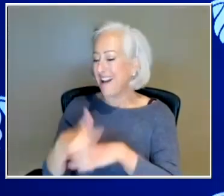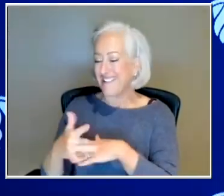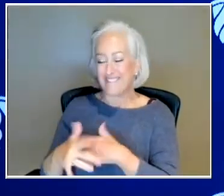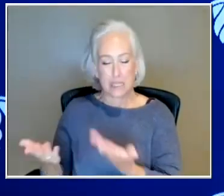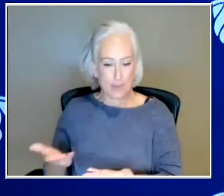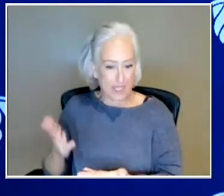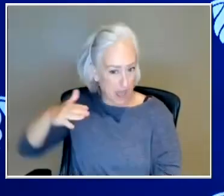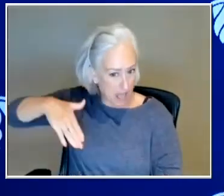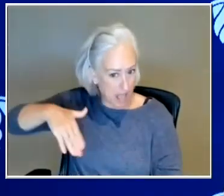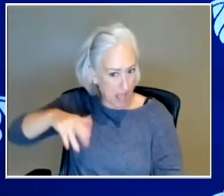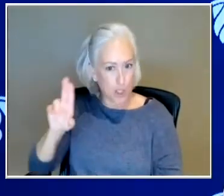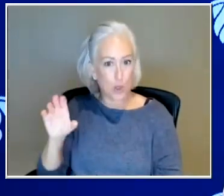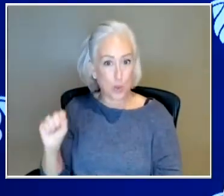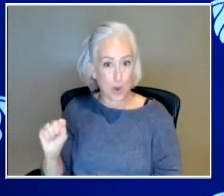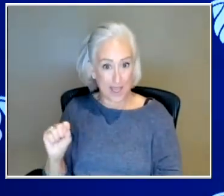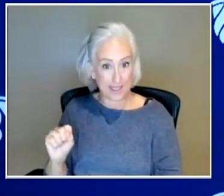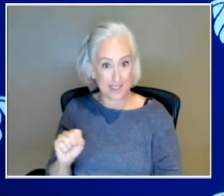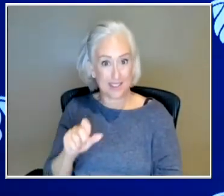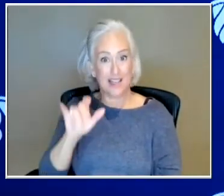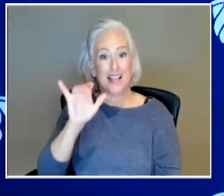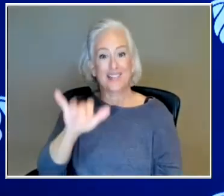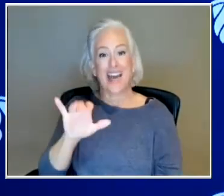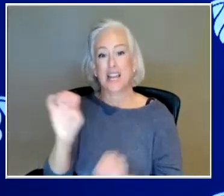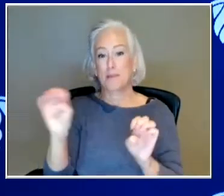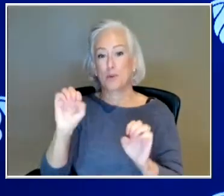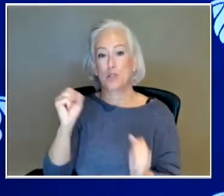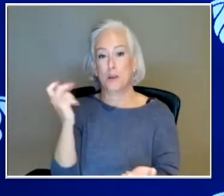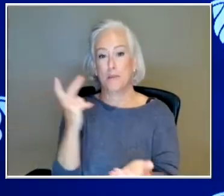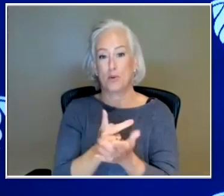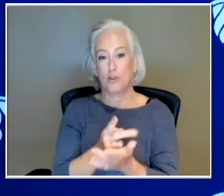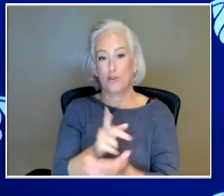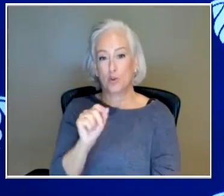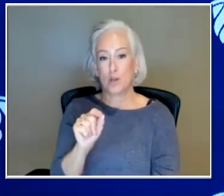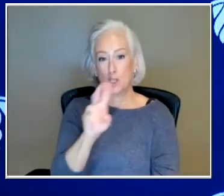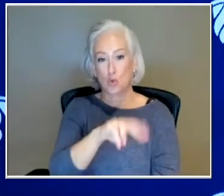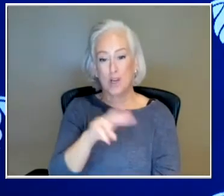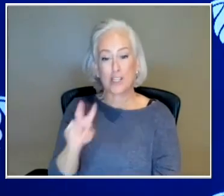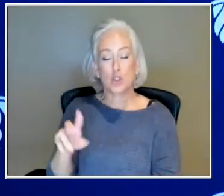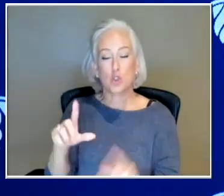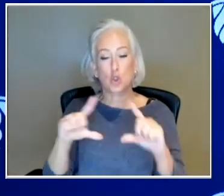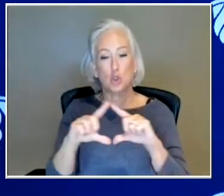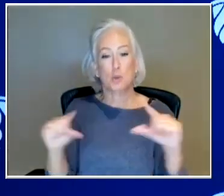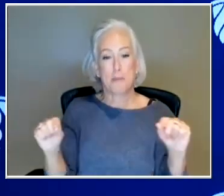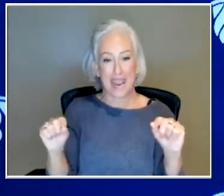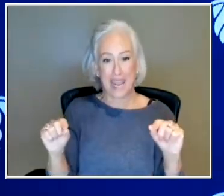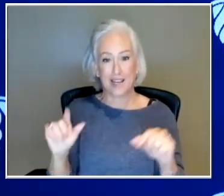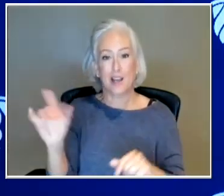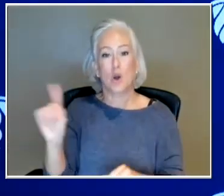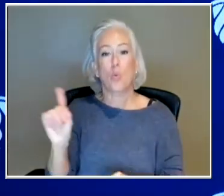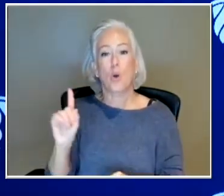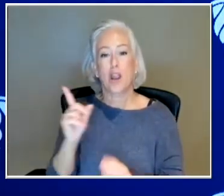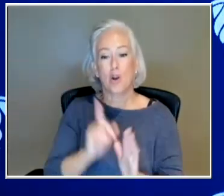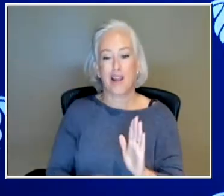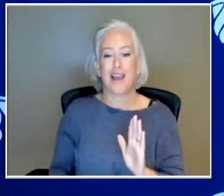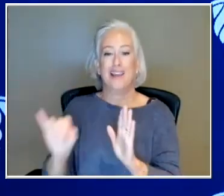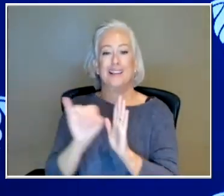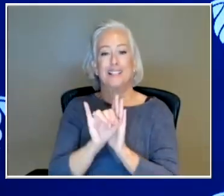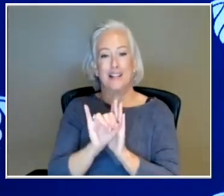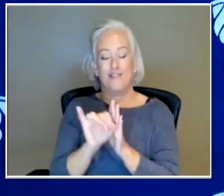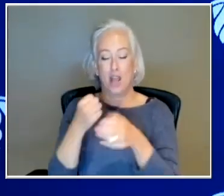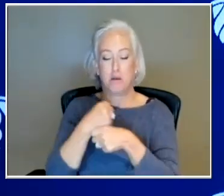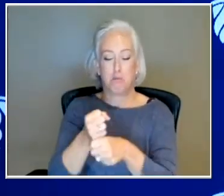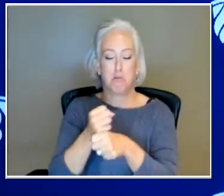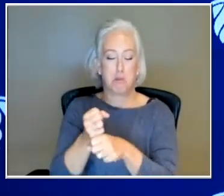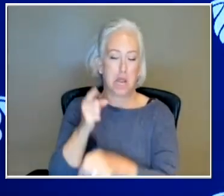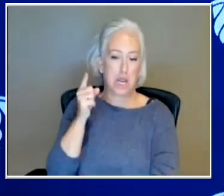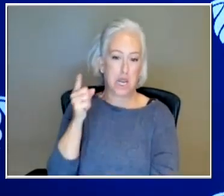It was emergency approved in 2022 in Japan, where it was identified and manufactured.